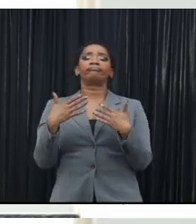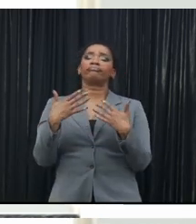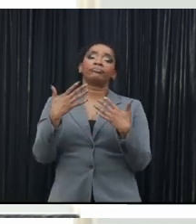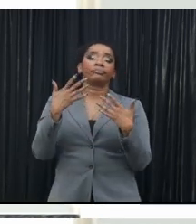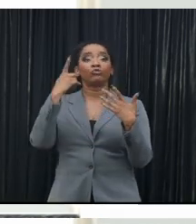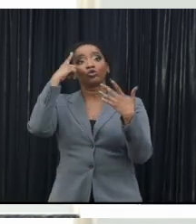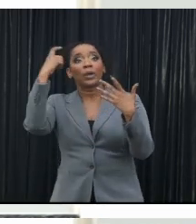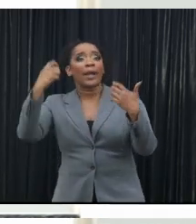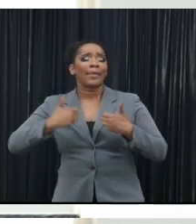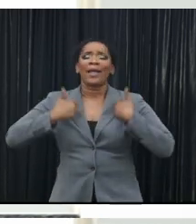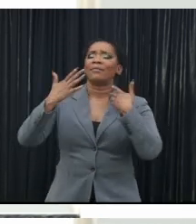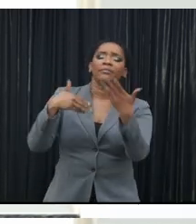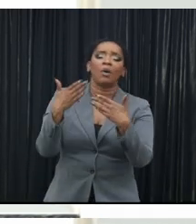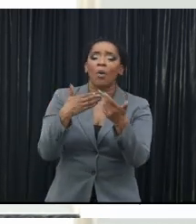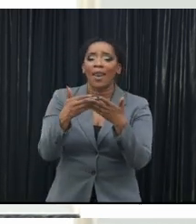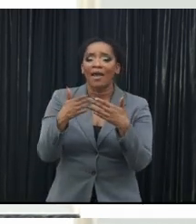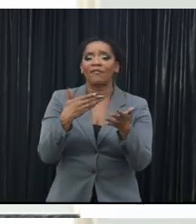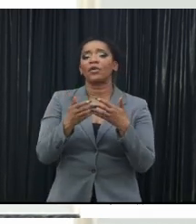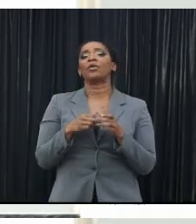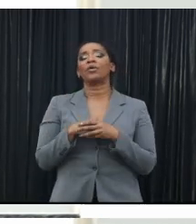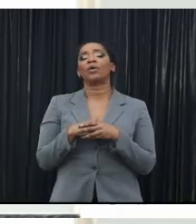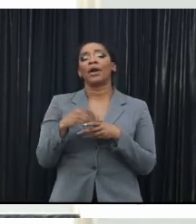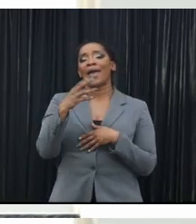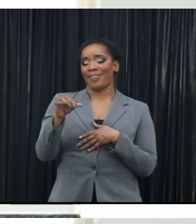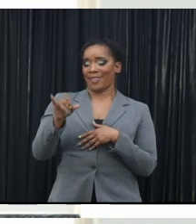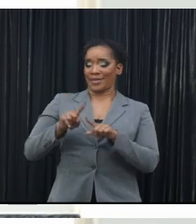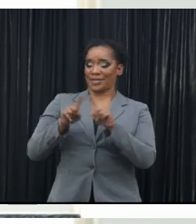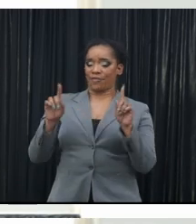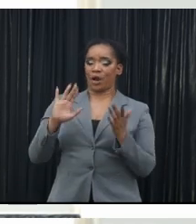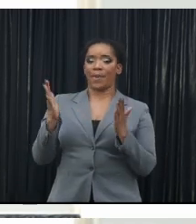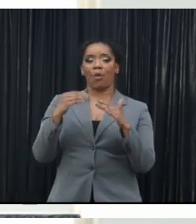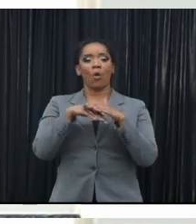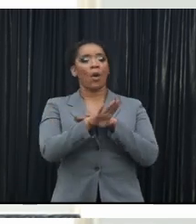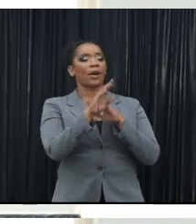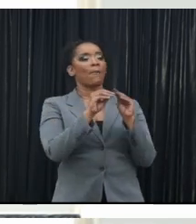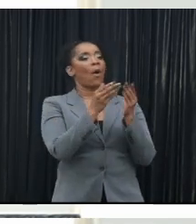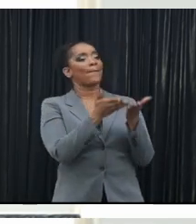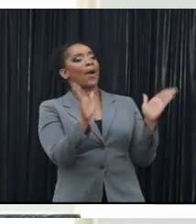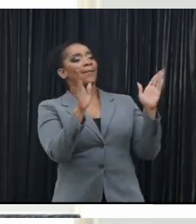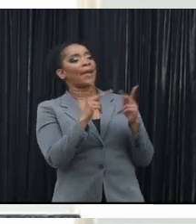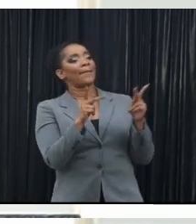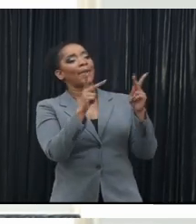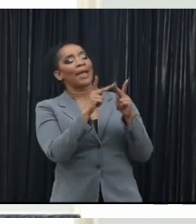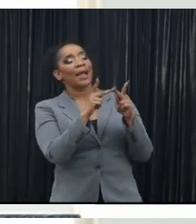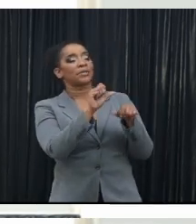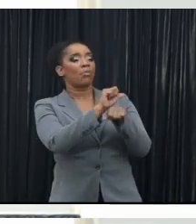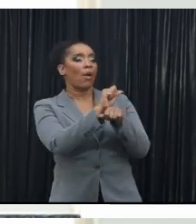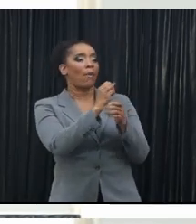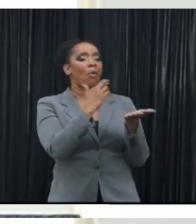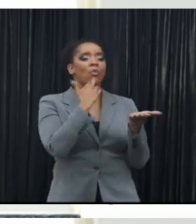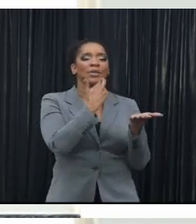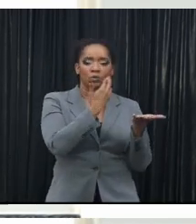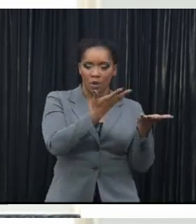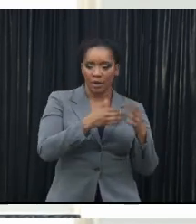dream or live. And it's different than when going into a more public accommodation, a place of employment or a restaurant.